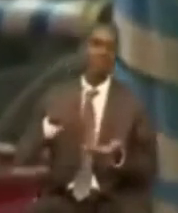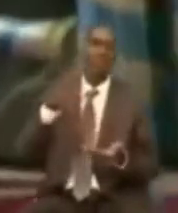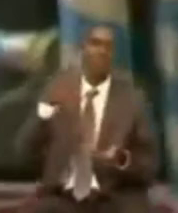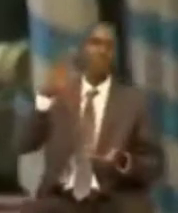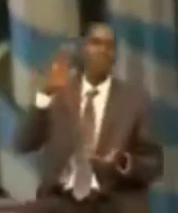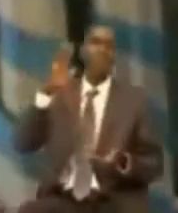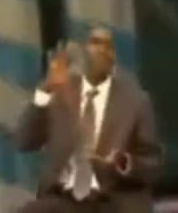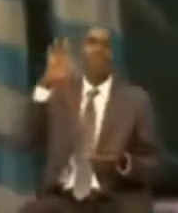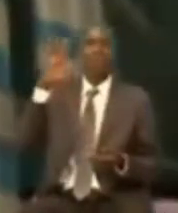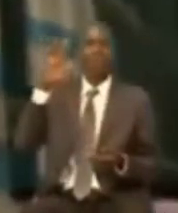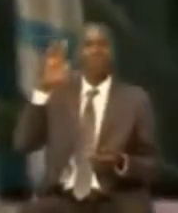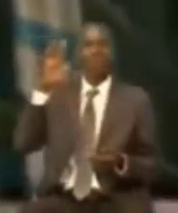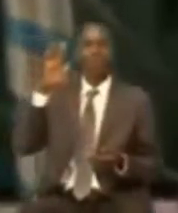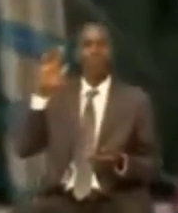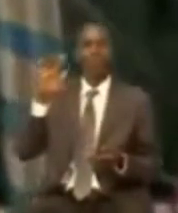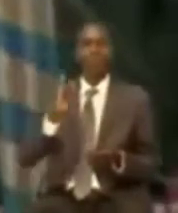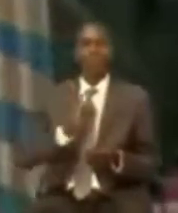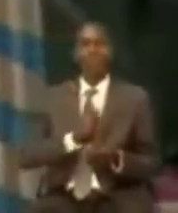I'm